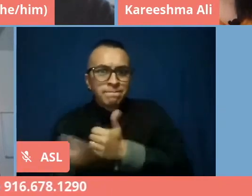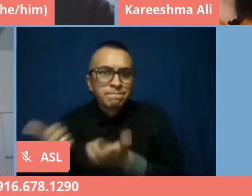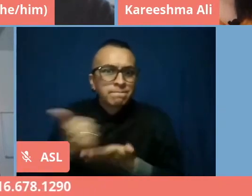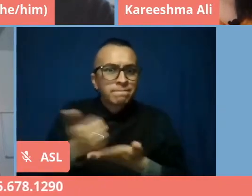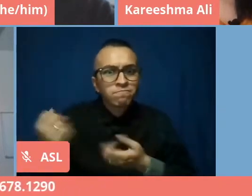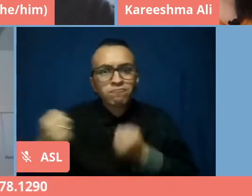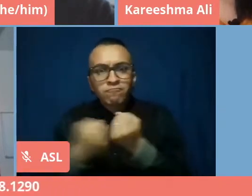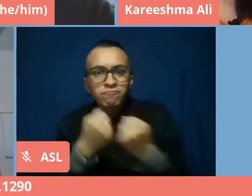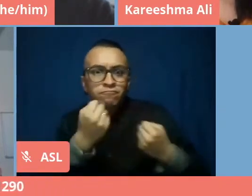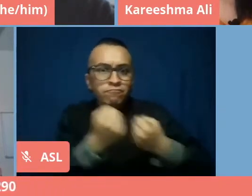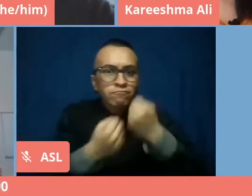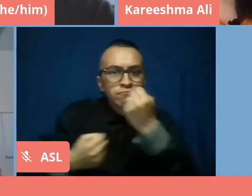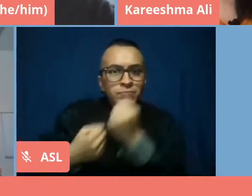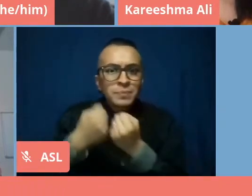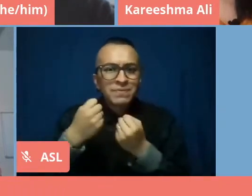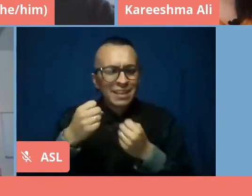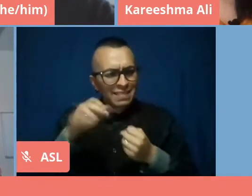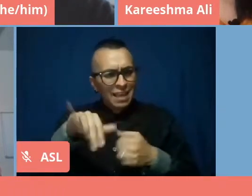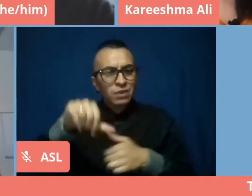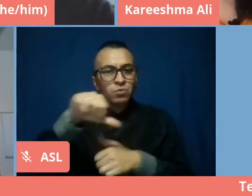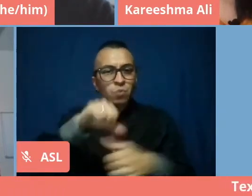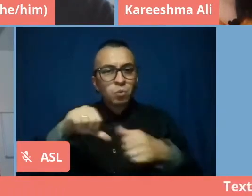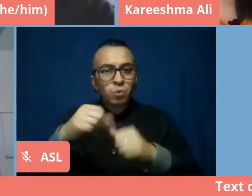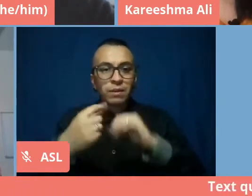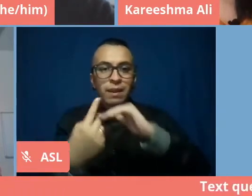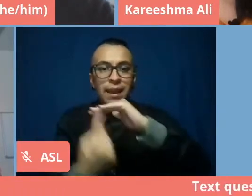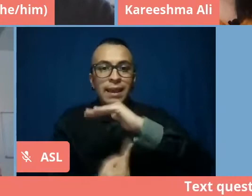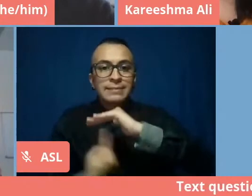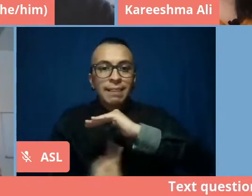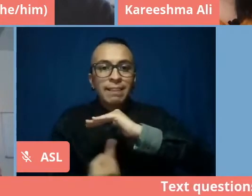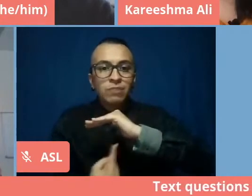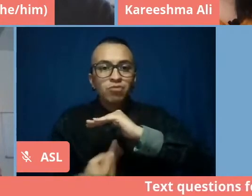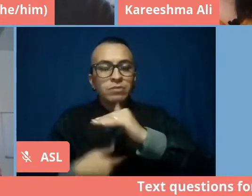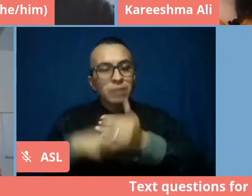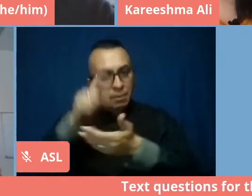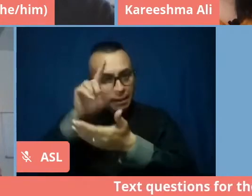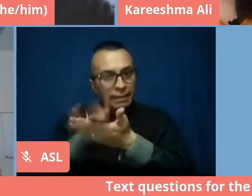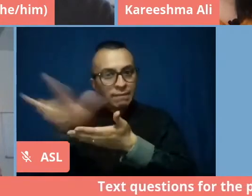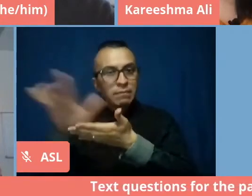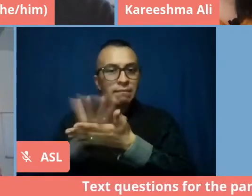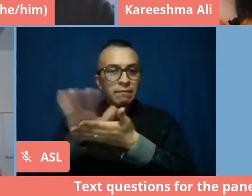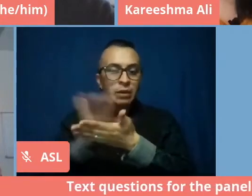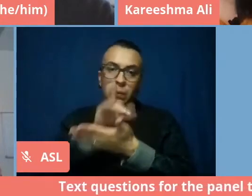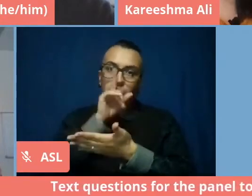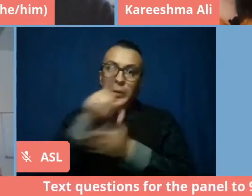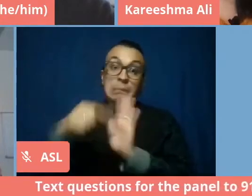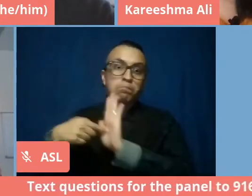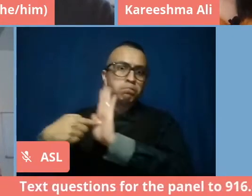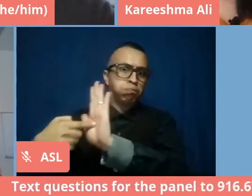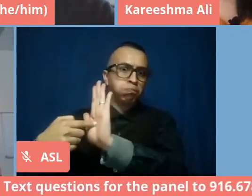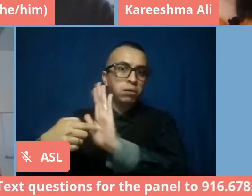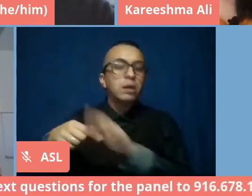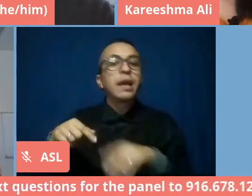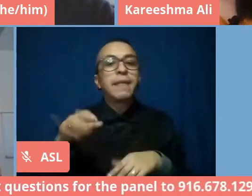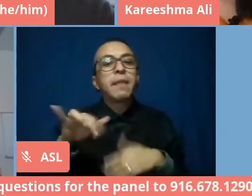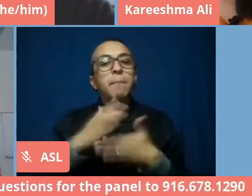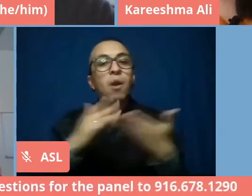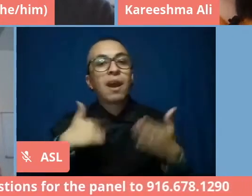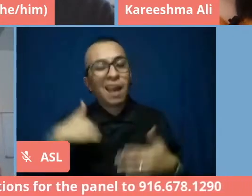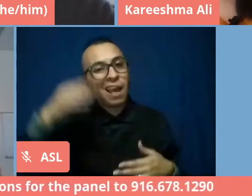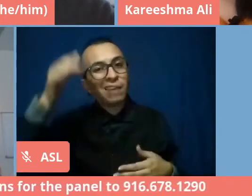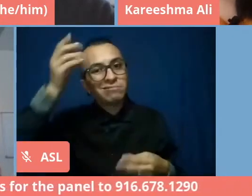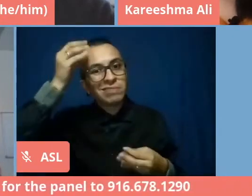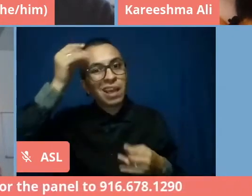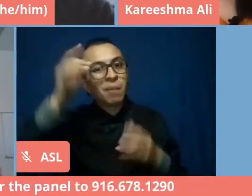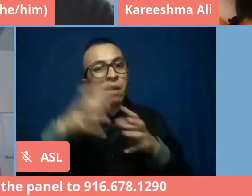and that social isolation piece that I think is highlighted from the video, that's a piece that I think about a lot, is the